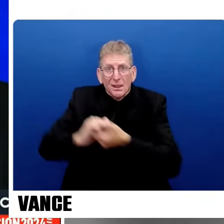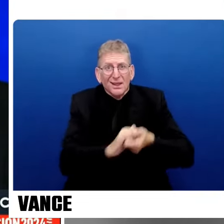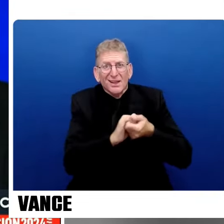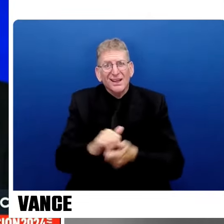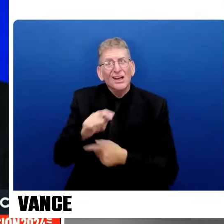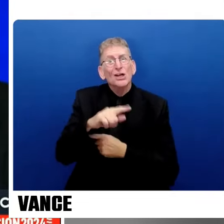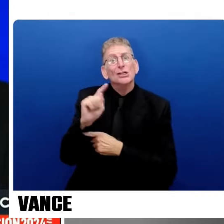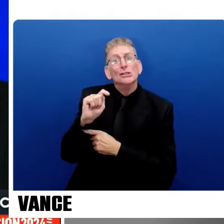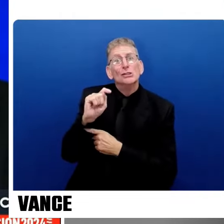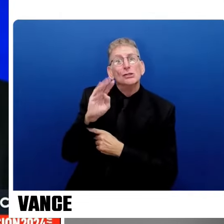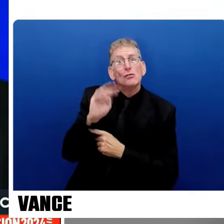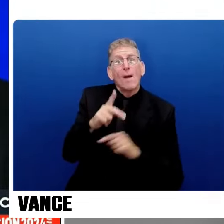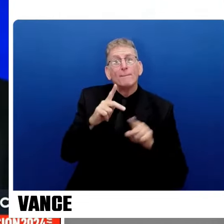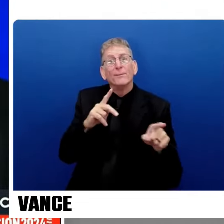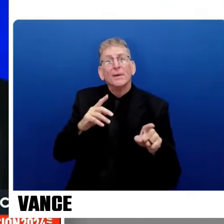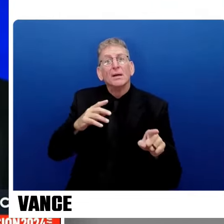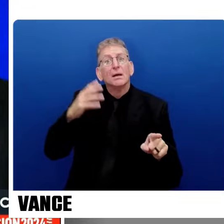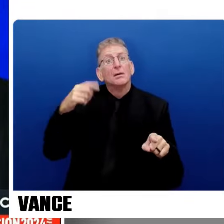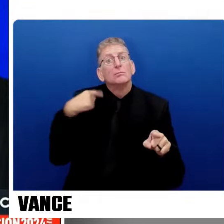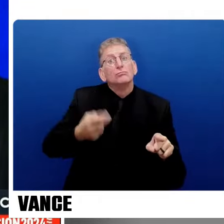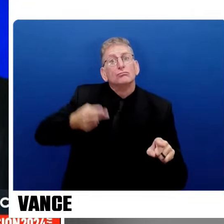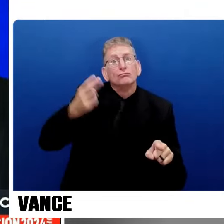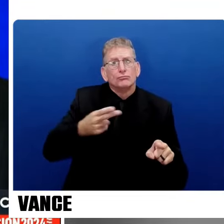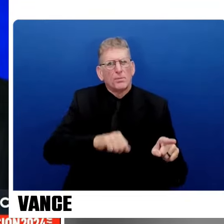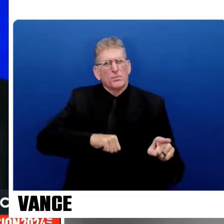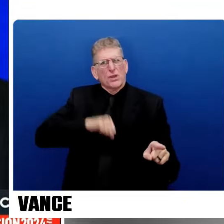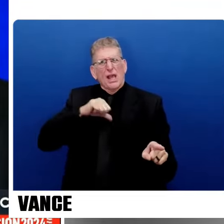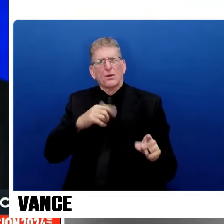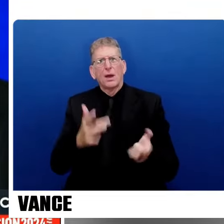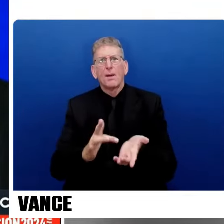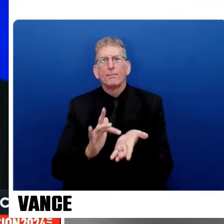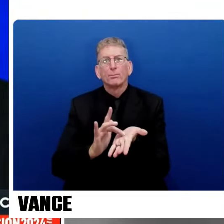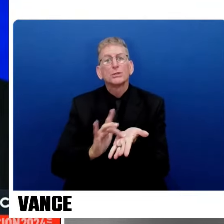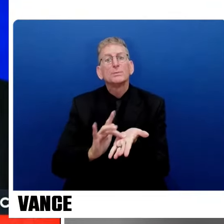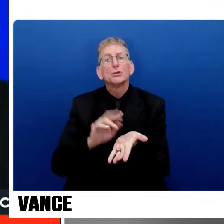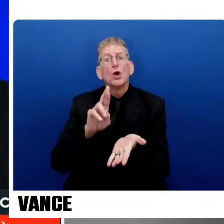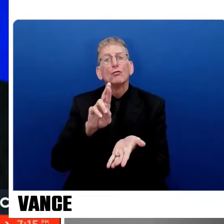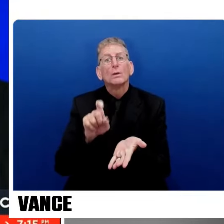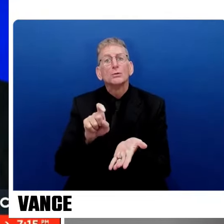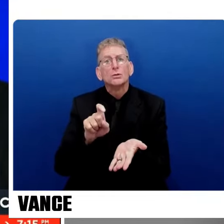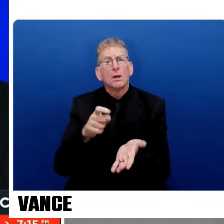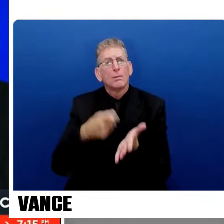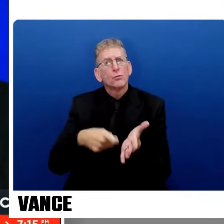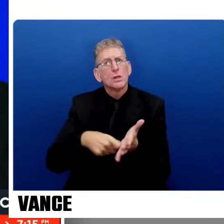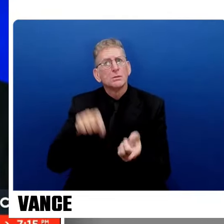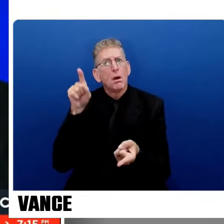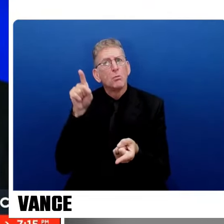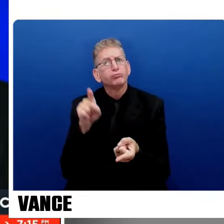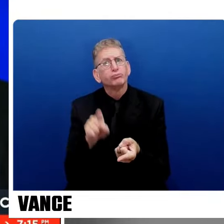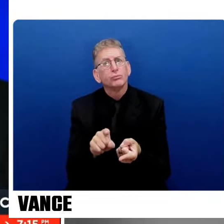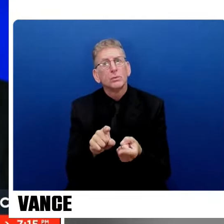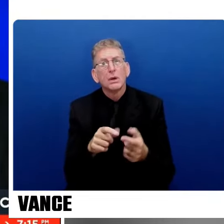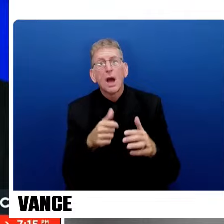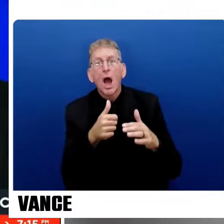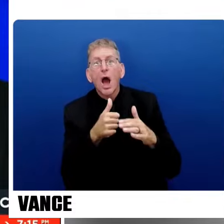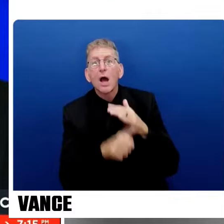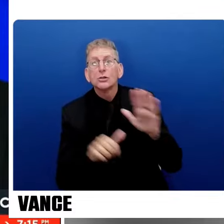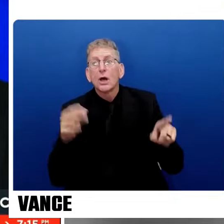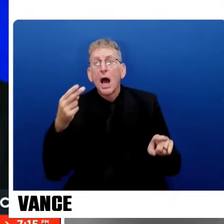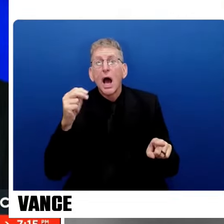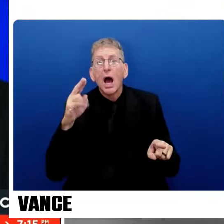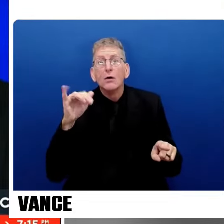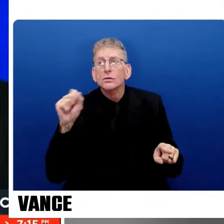fell in 2018 for the first time in a very long time. Under Kamala Harris's leadership, prescription drugs are up about 7%. Under Donald Trump's